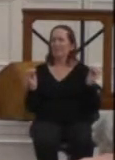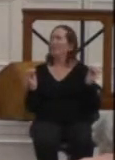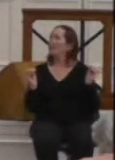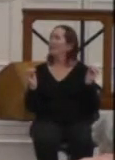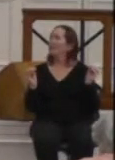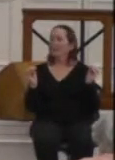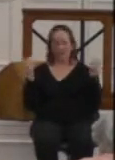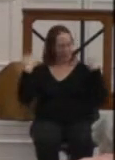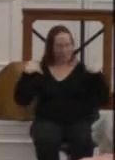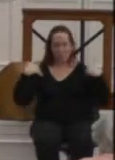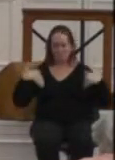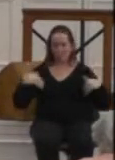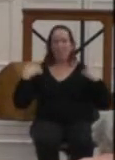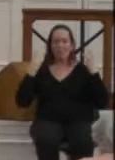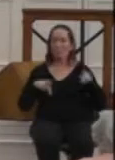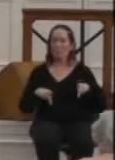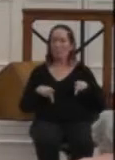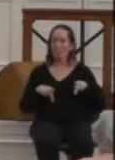came this,